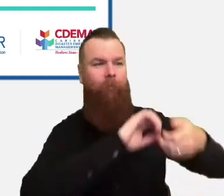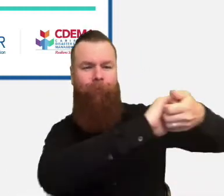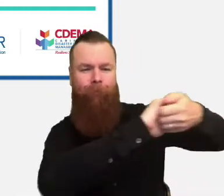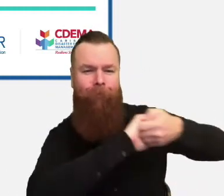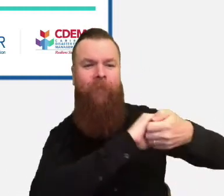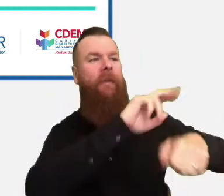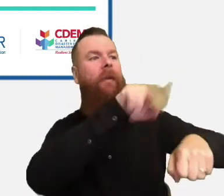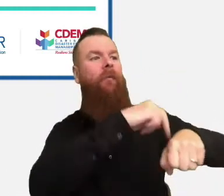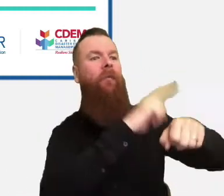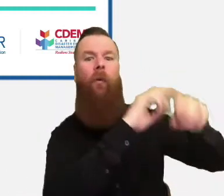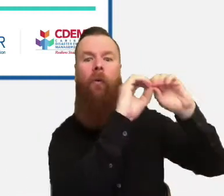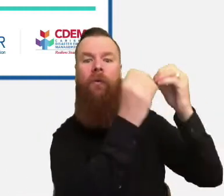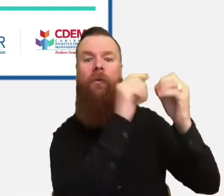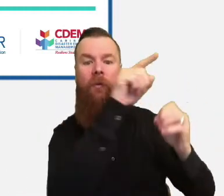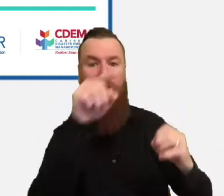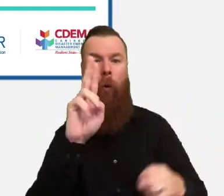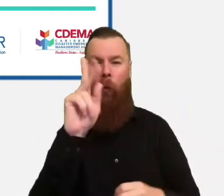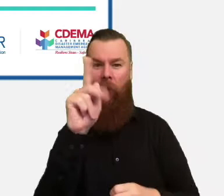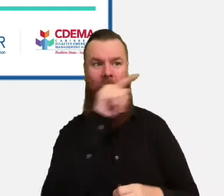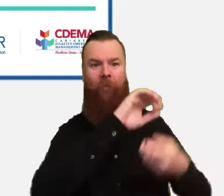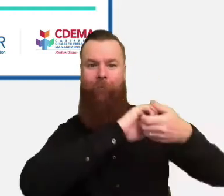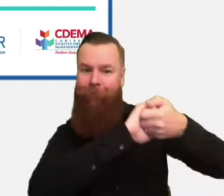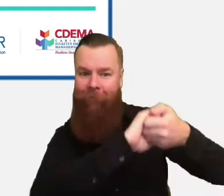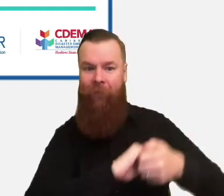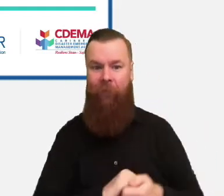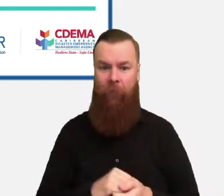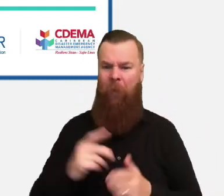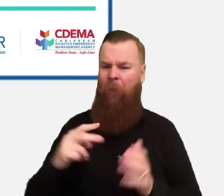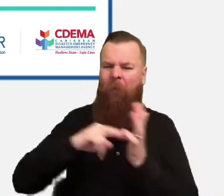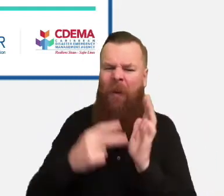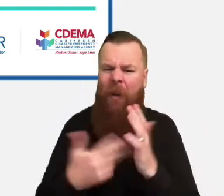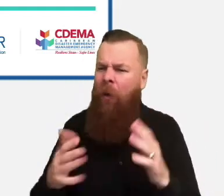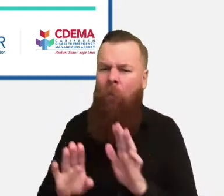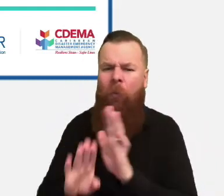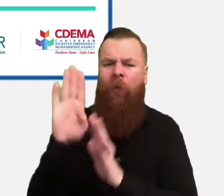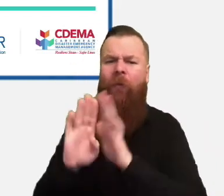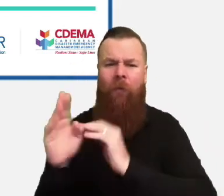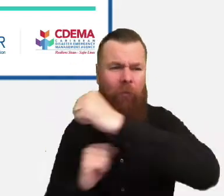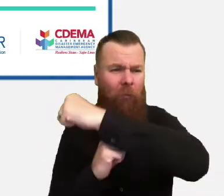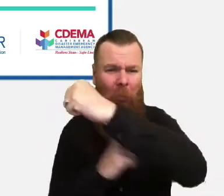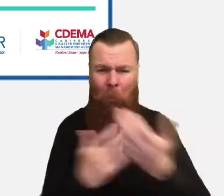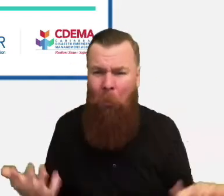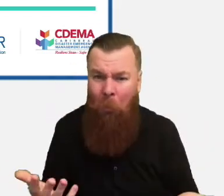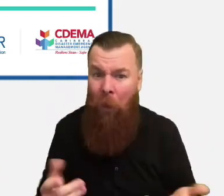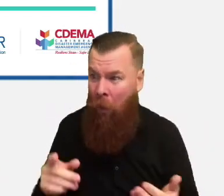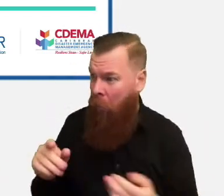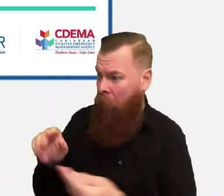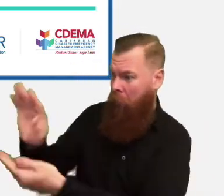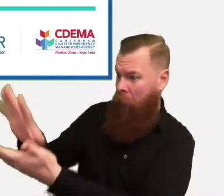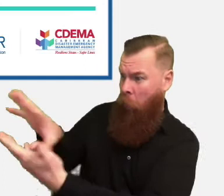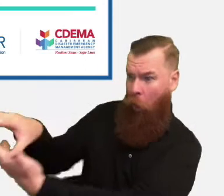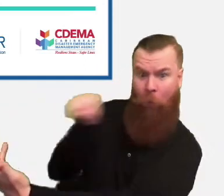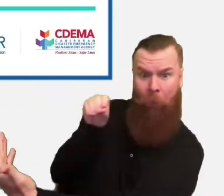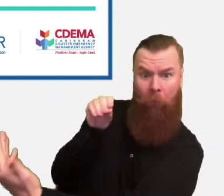extending the definition of resilient infrastructure to embrace the whole life cycle of infrastructure. So not just the investment into